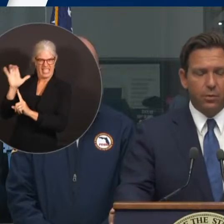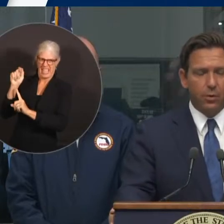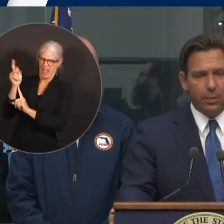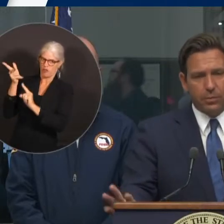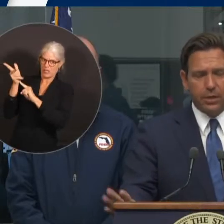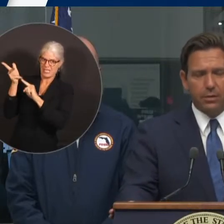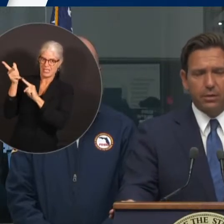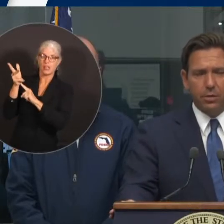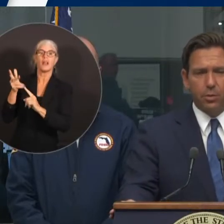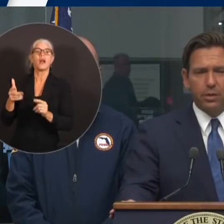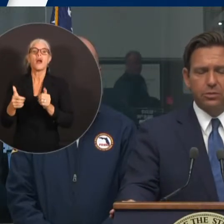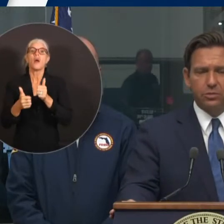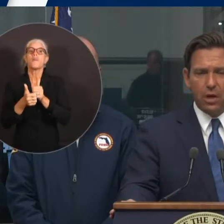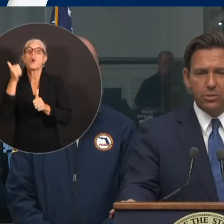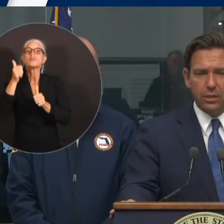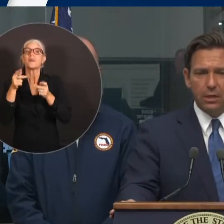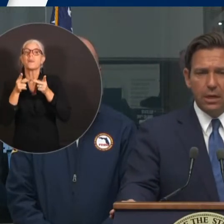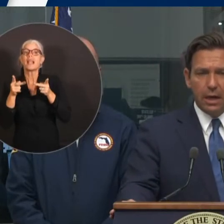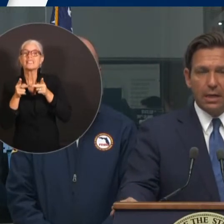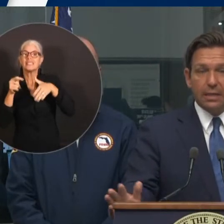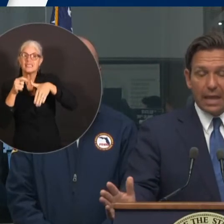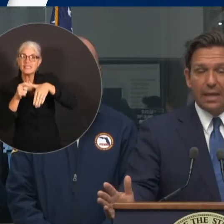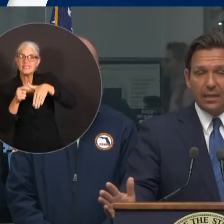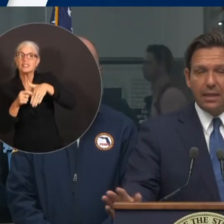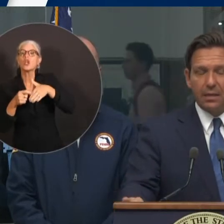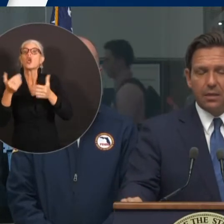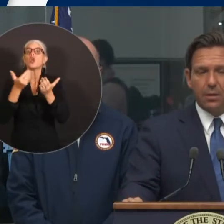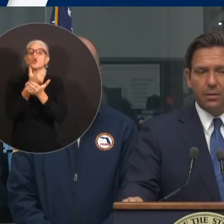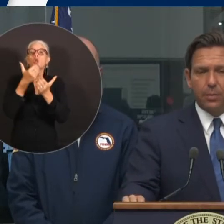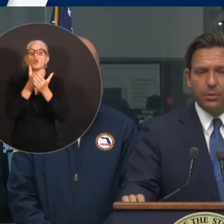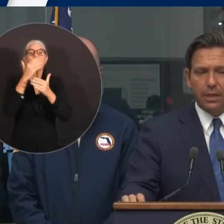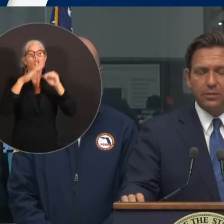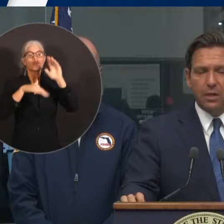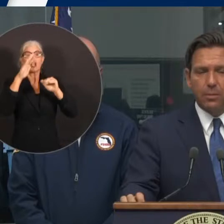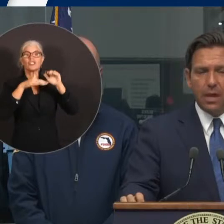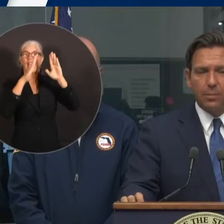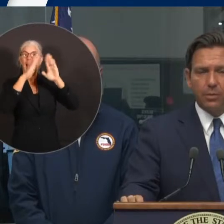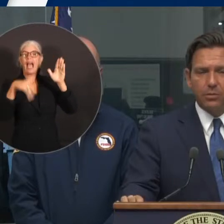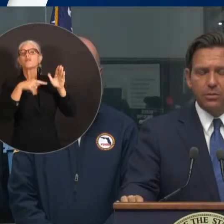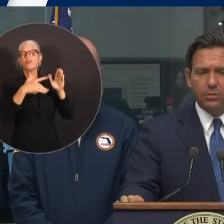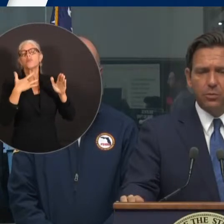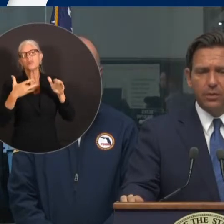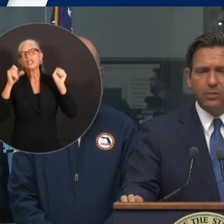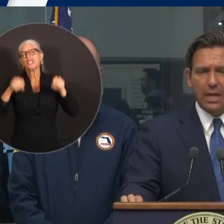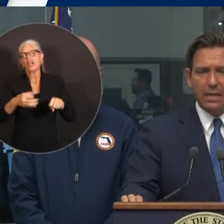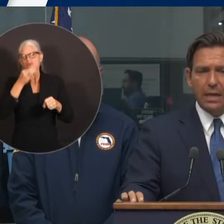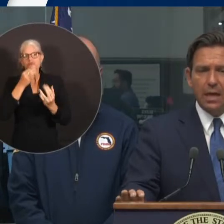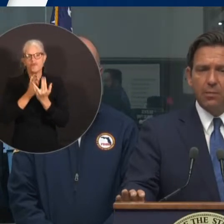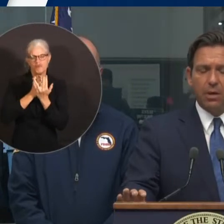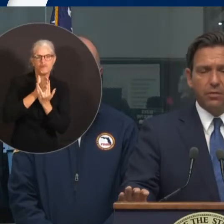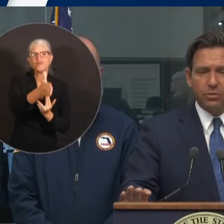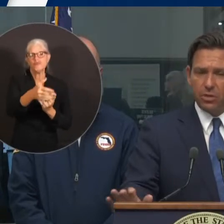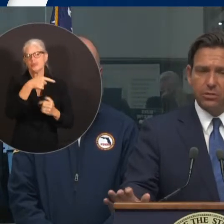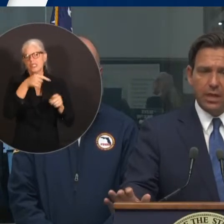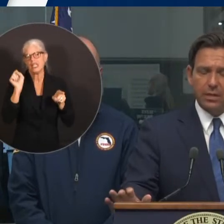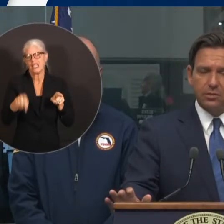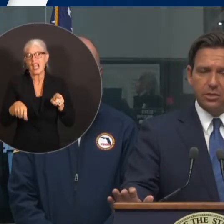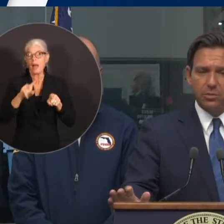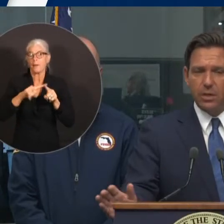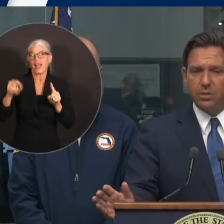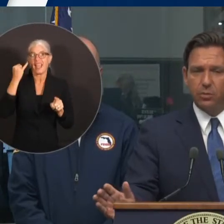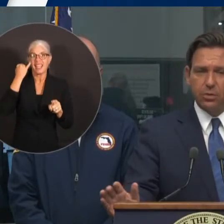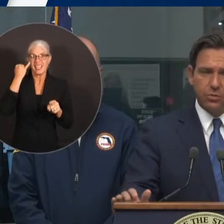places in Florida, particularly newer construction. Likely the building is going to be able to withstand it. But if you start to